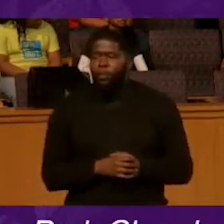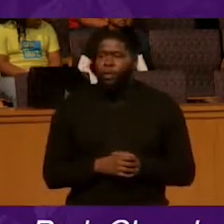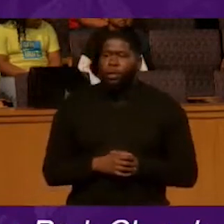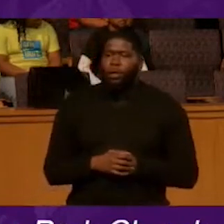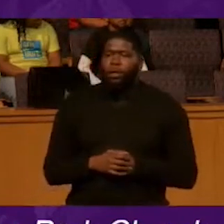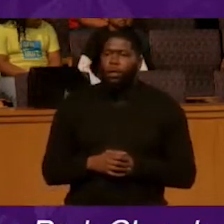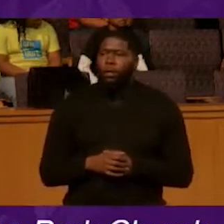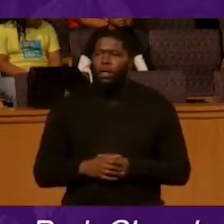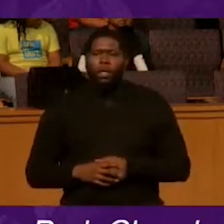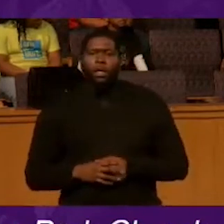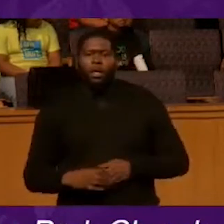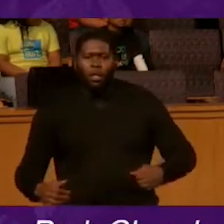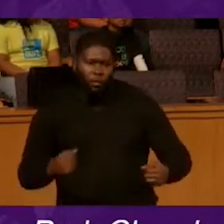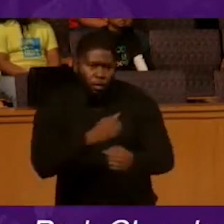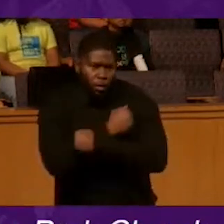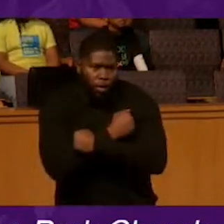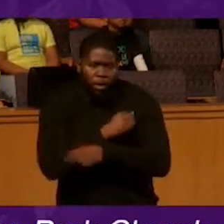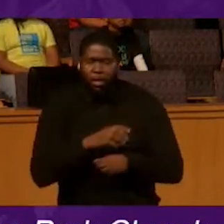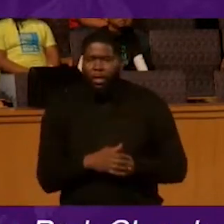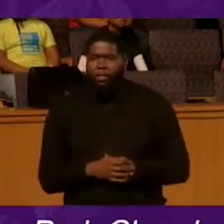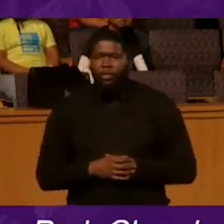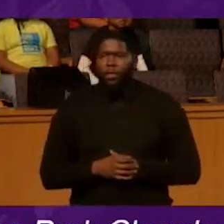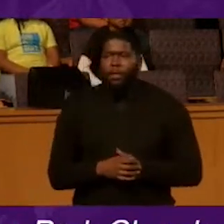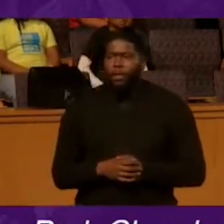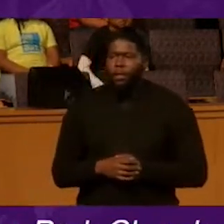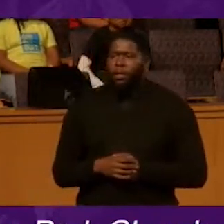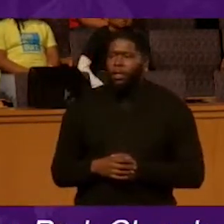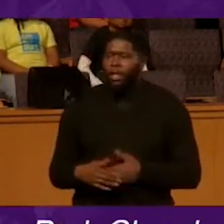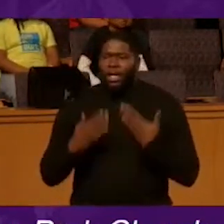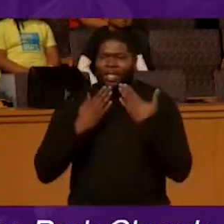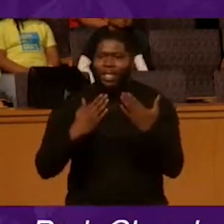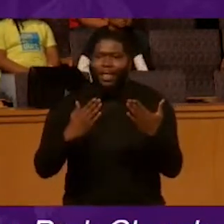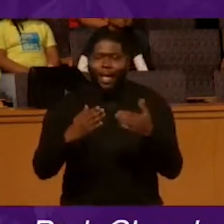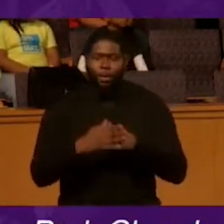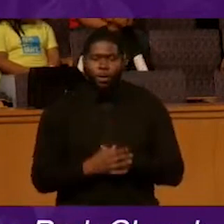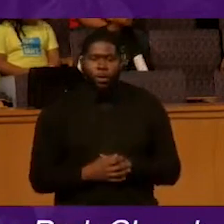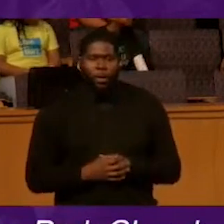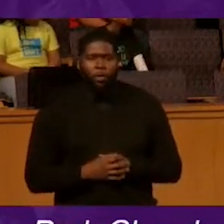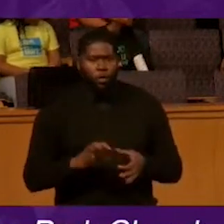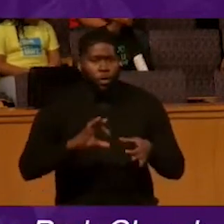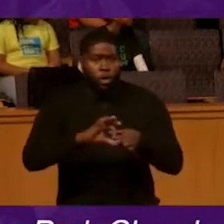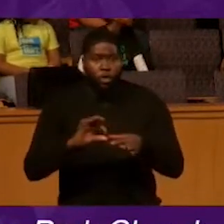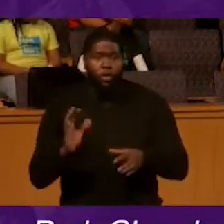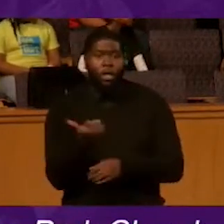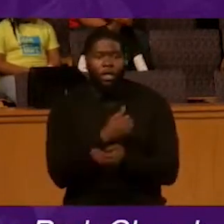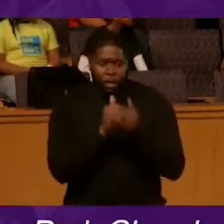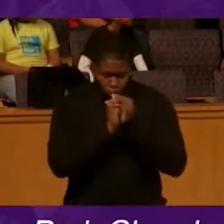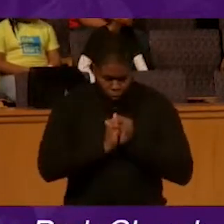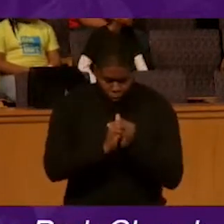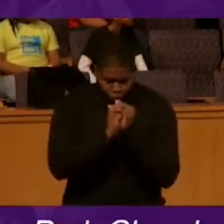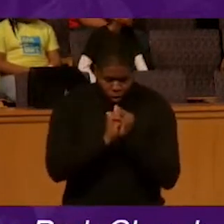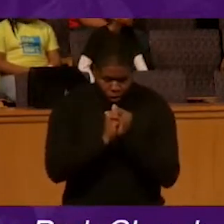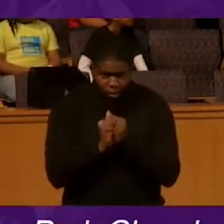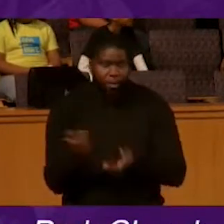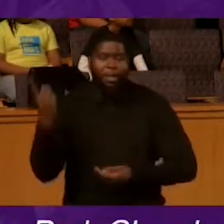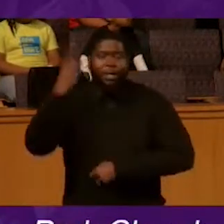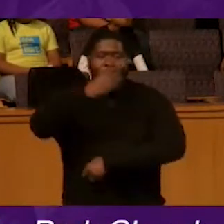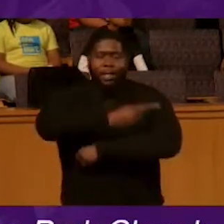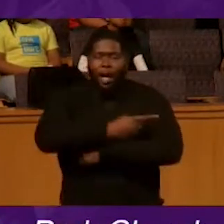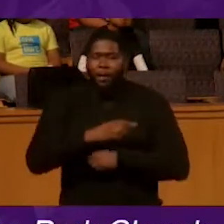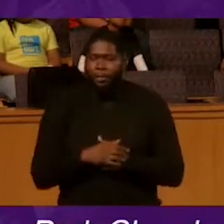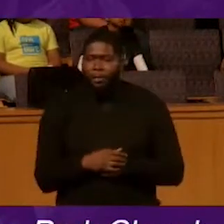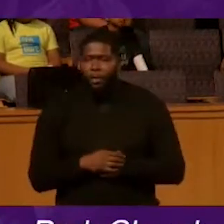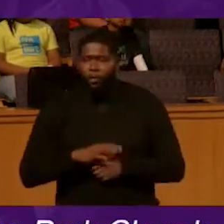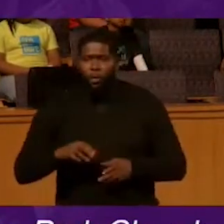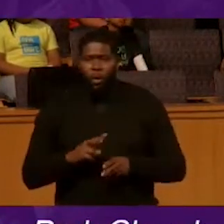the greatest virtual hug that they can give you just to say thank you for joining us in worship today. And for those of you who